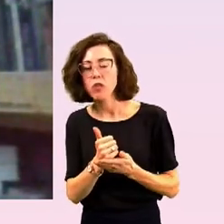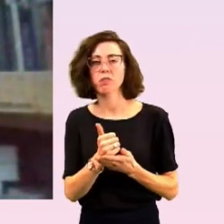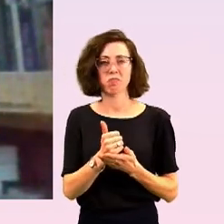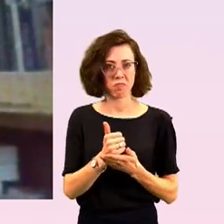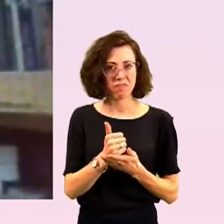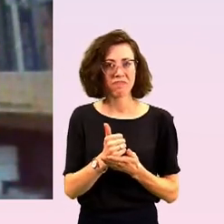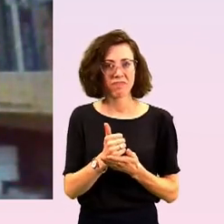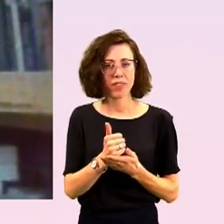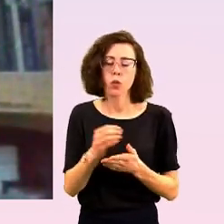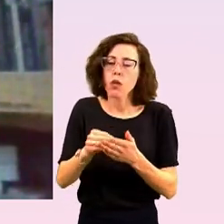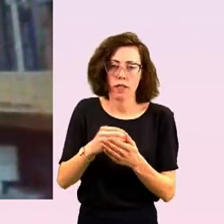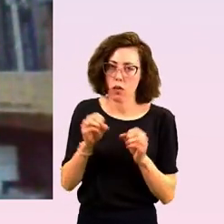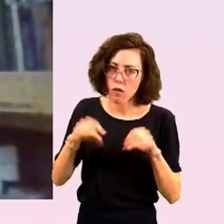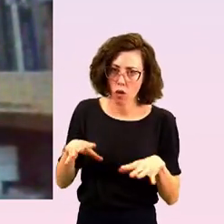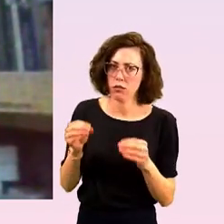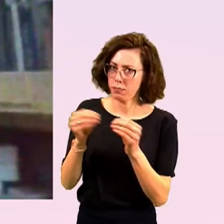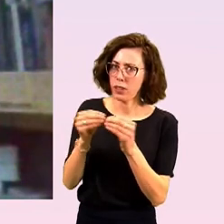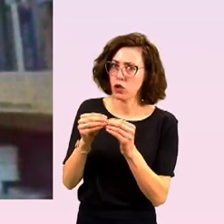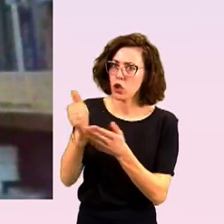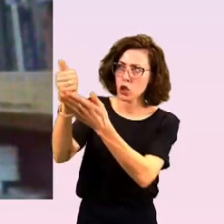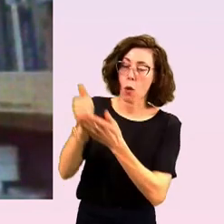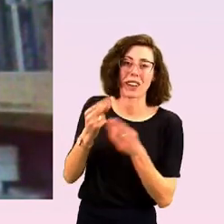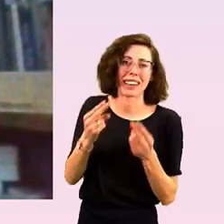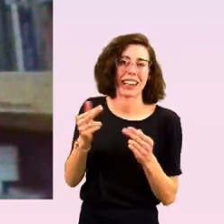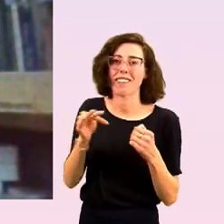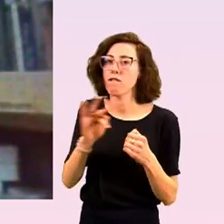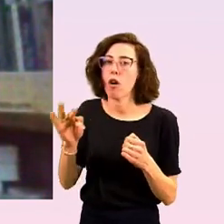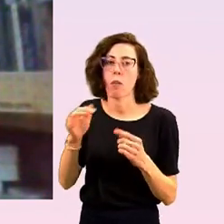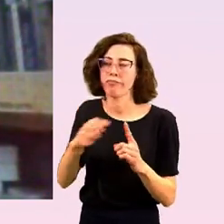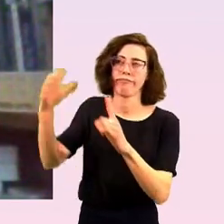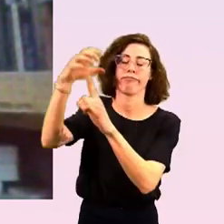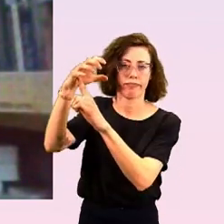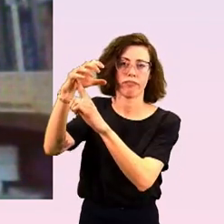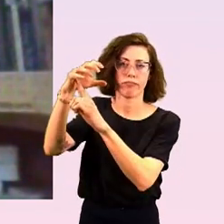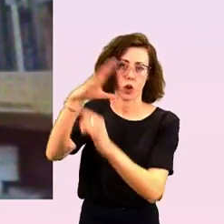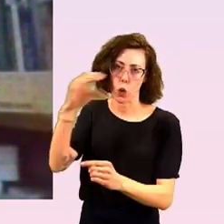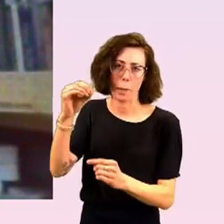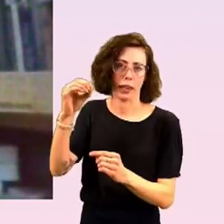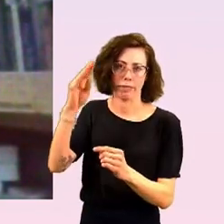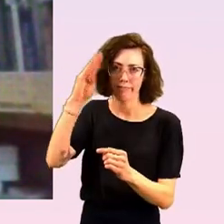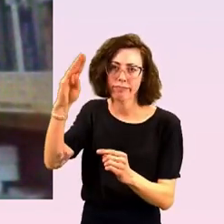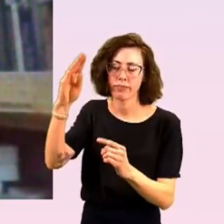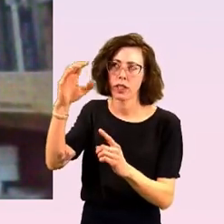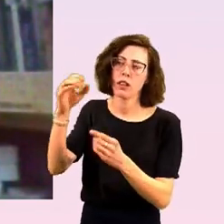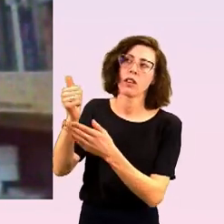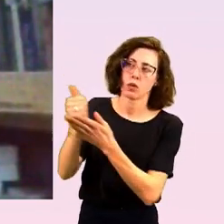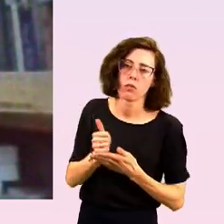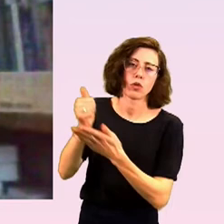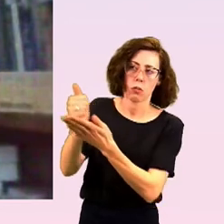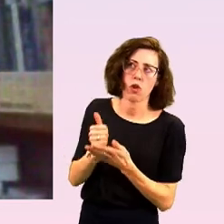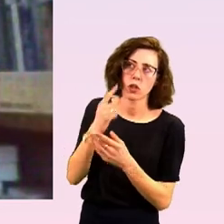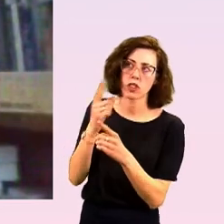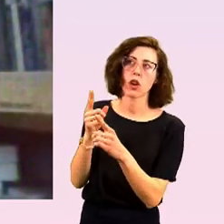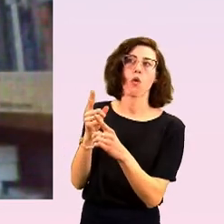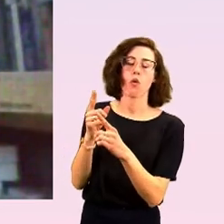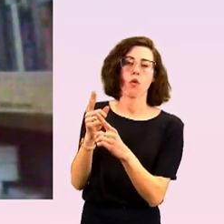from, the support has to come from the top. It has to be led by us with the support from the top, us treated as equals. More and more people will come out and will feel